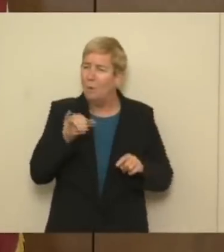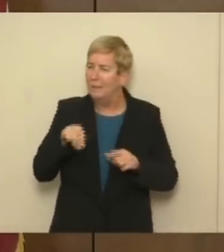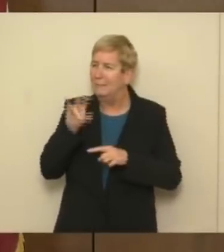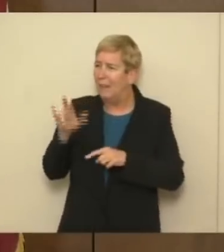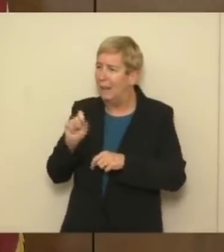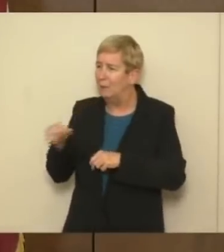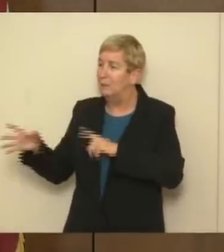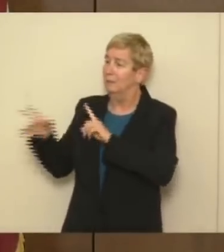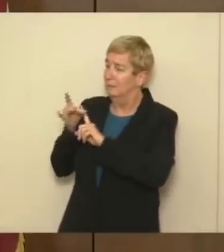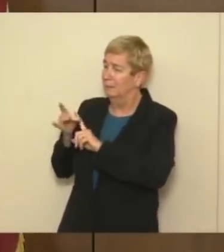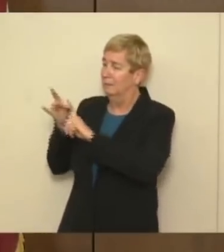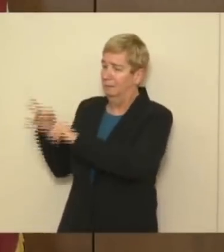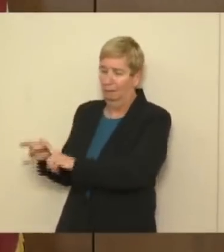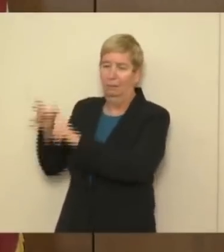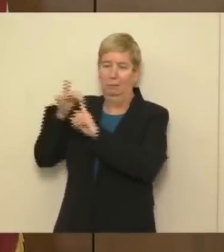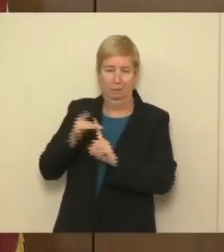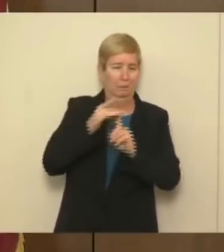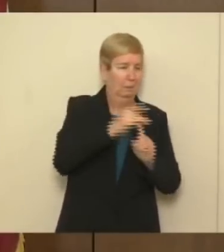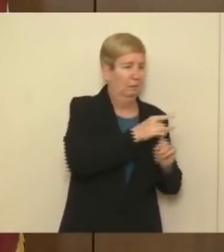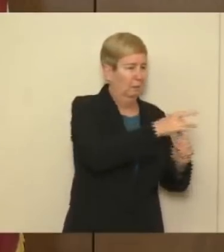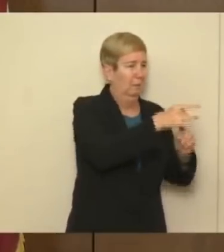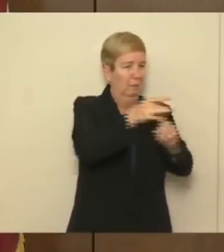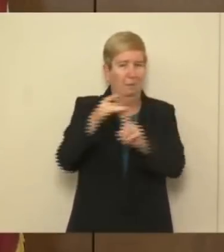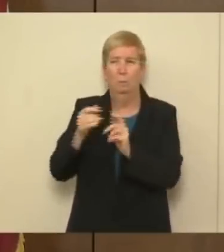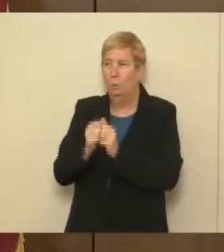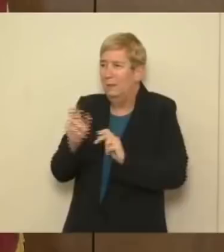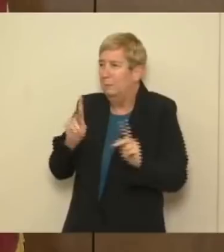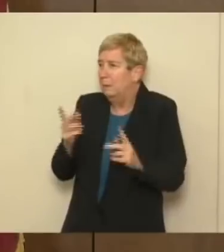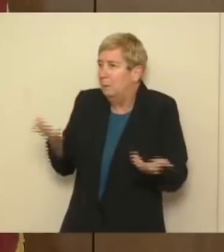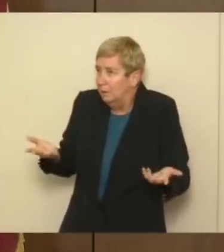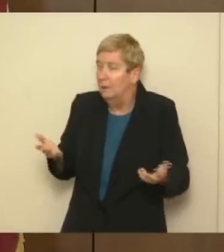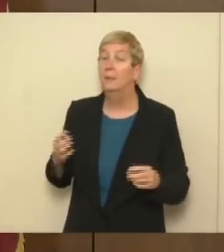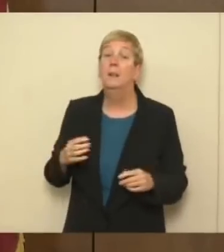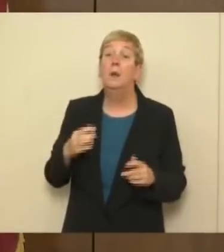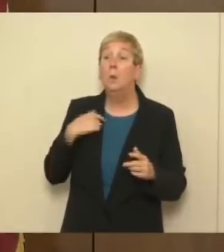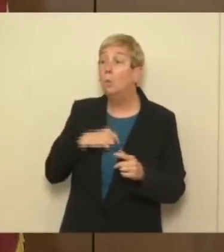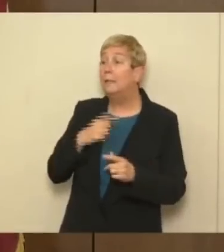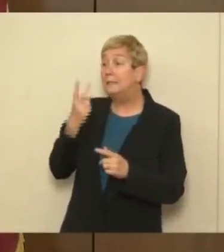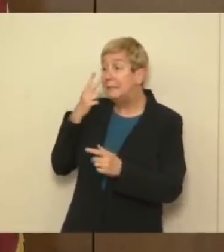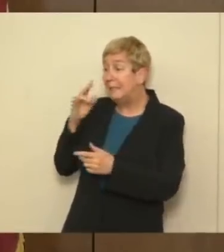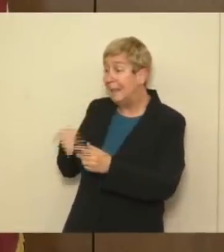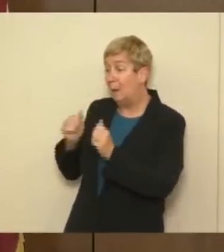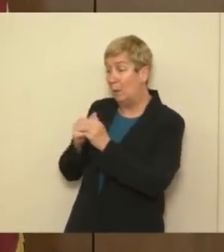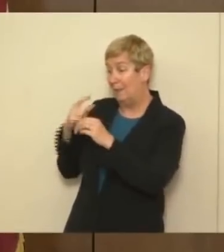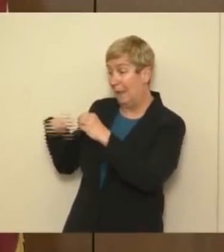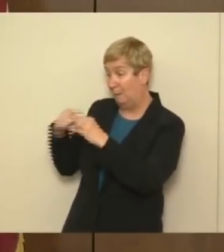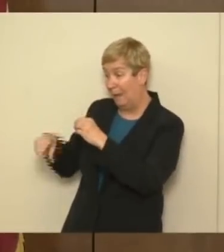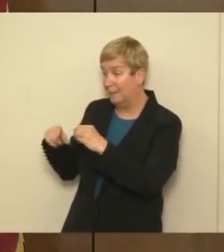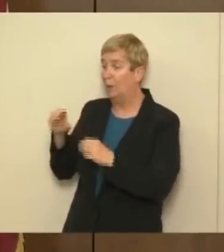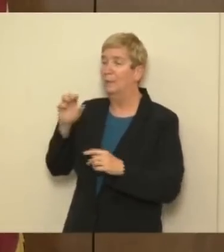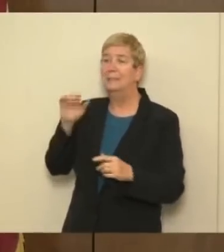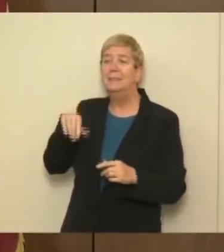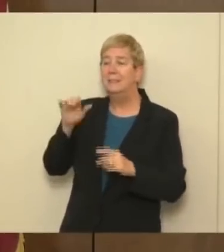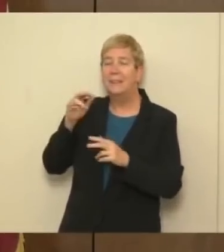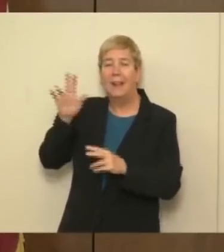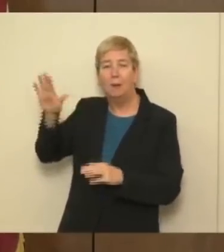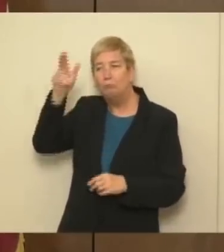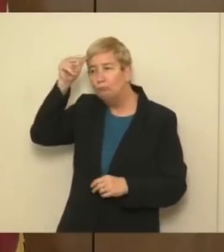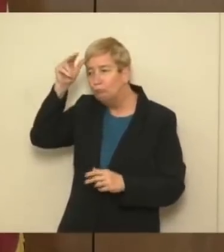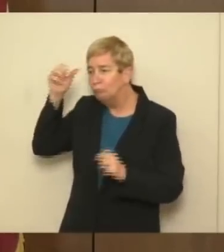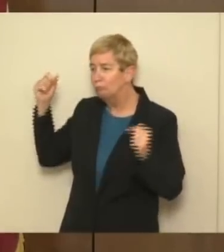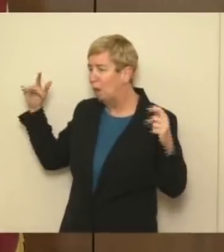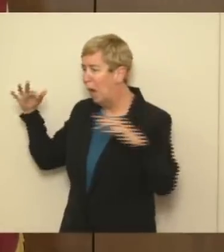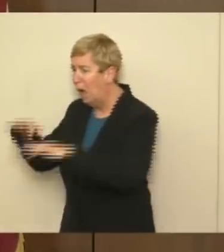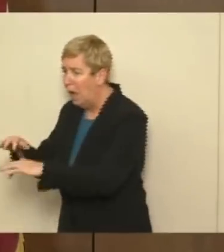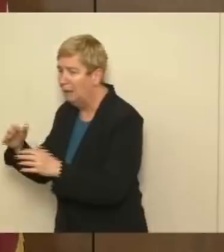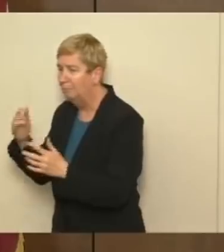all right? We're seeing the increase in El Paso, Stampede meets, folks from Texas. We know